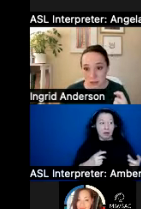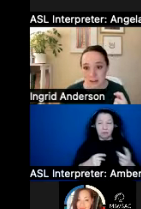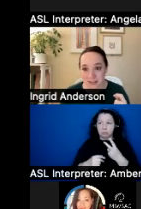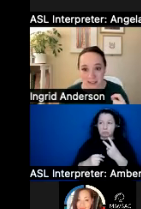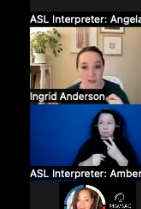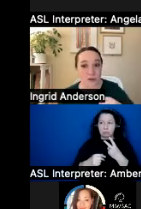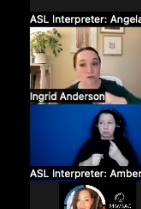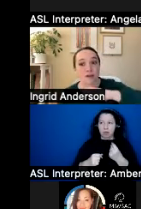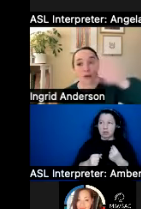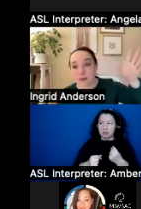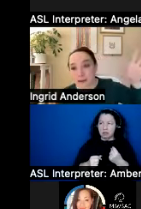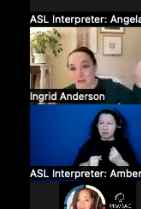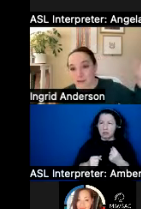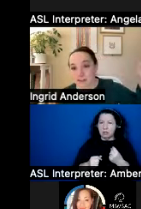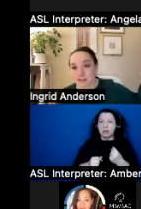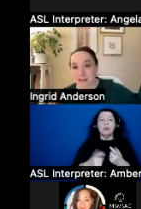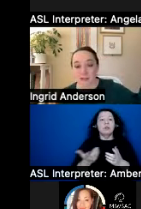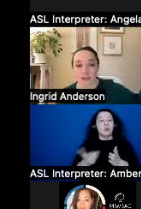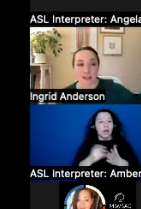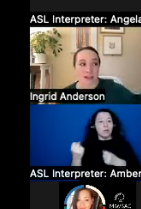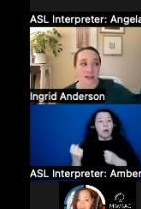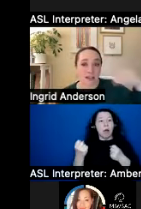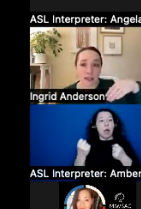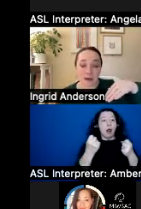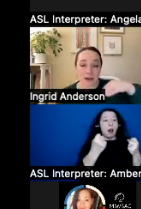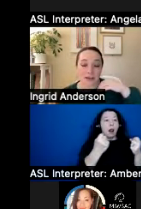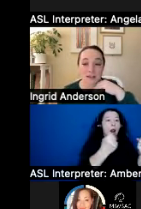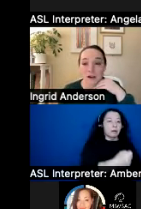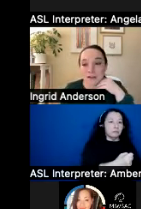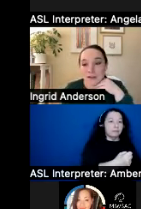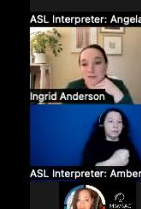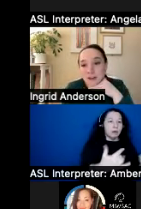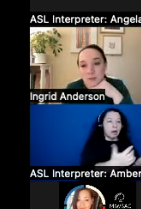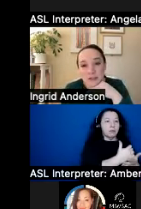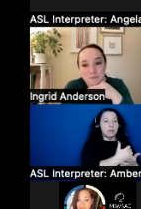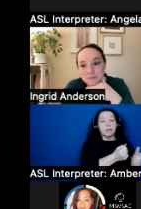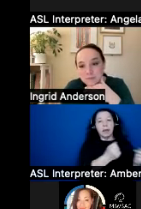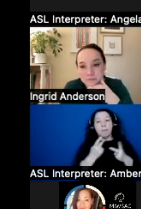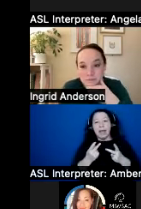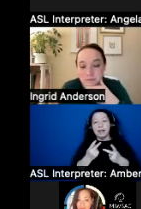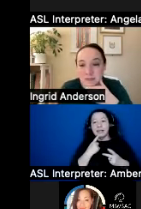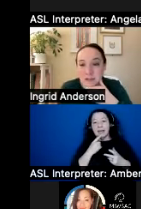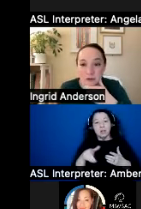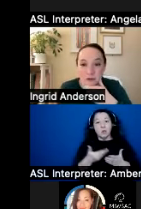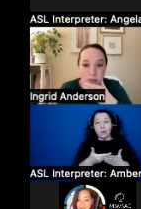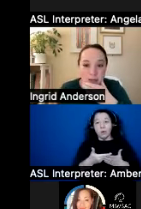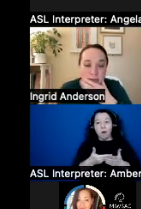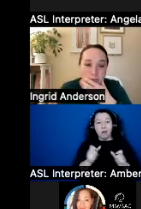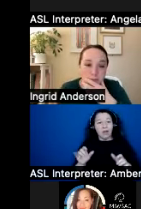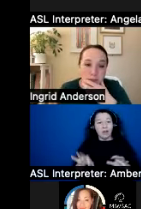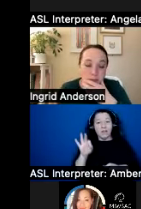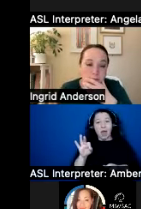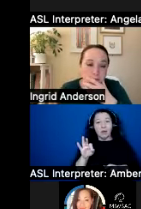what? And so he had to drive way back out to his little town. And he came back and he said, all I could find were grocery